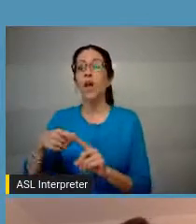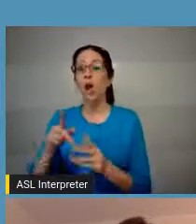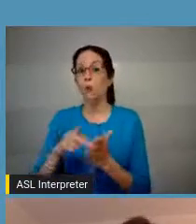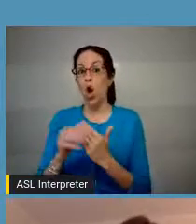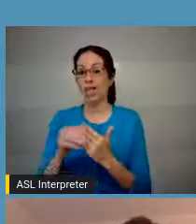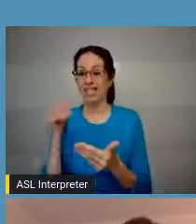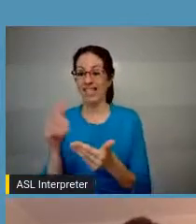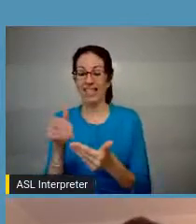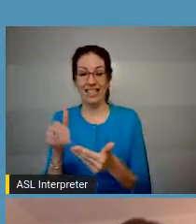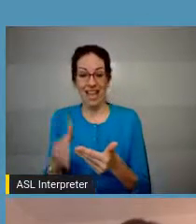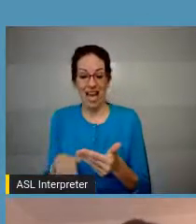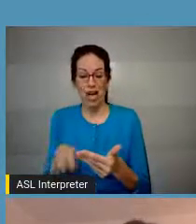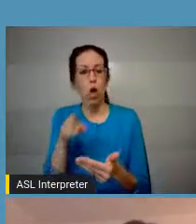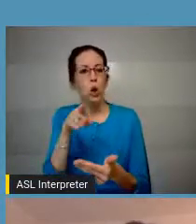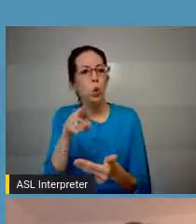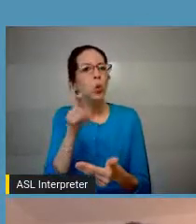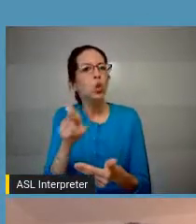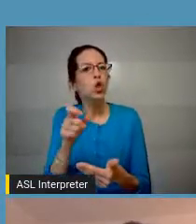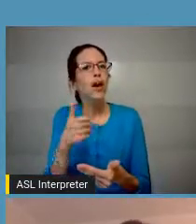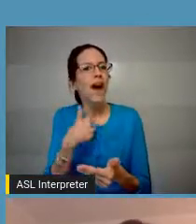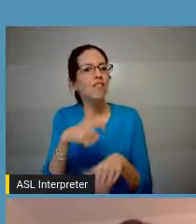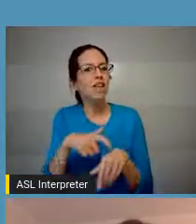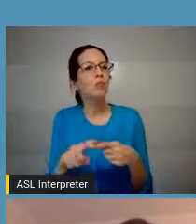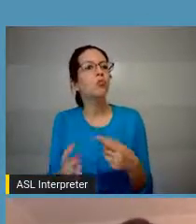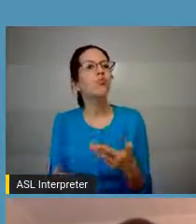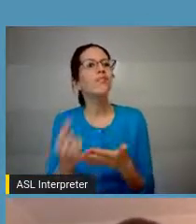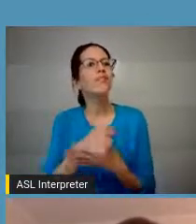review the items that they've created for you.